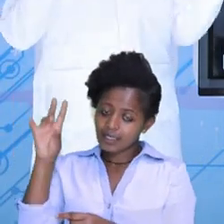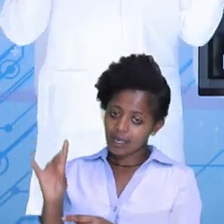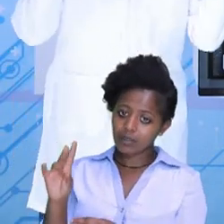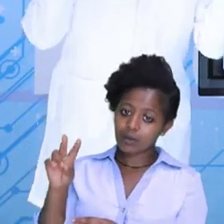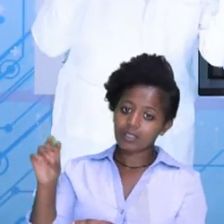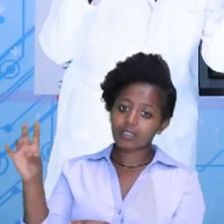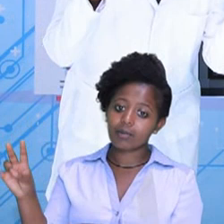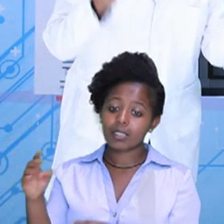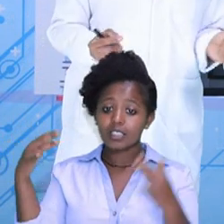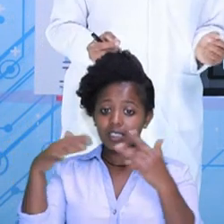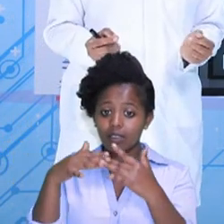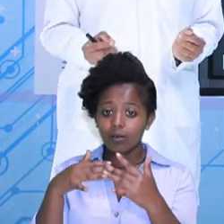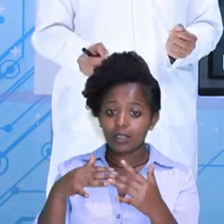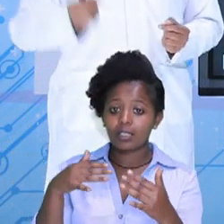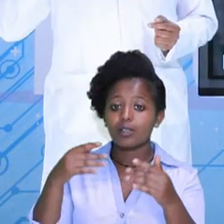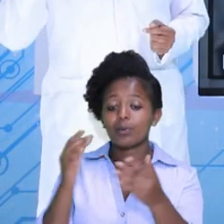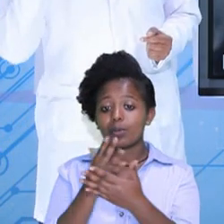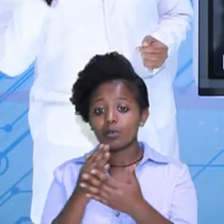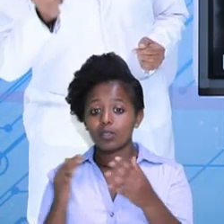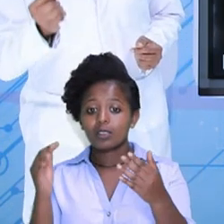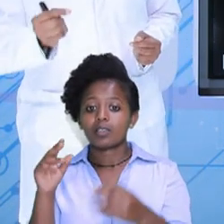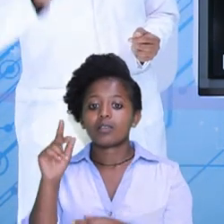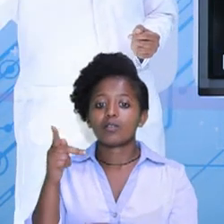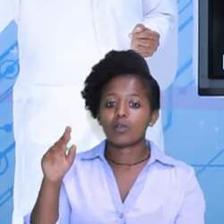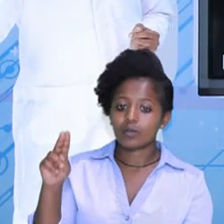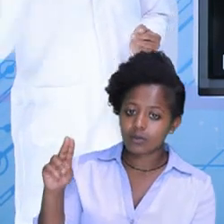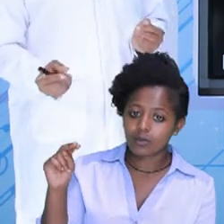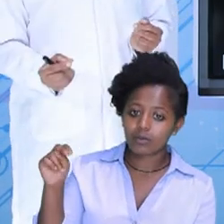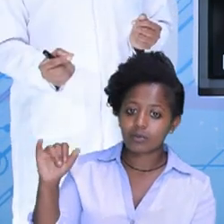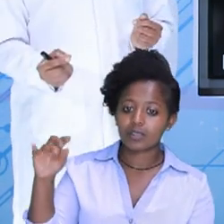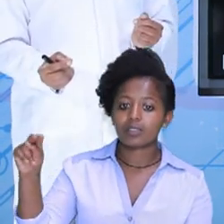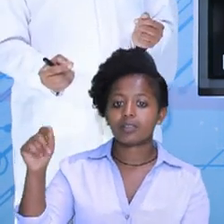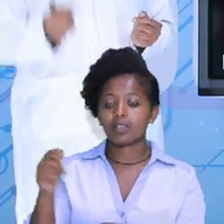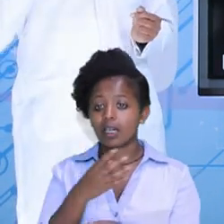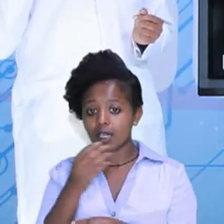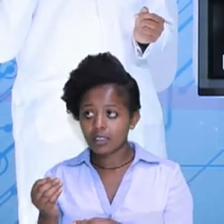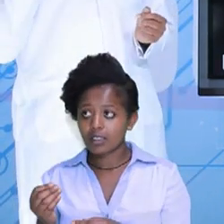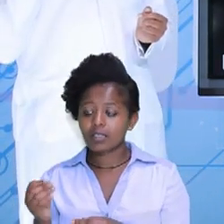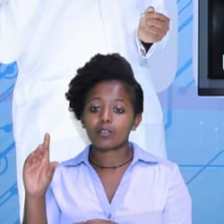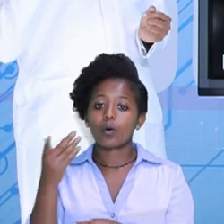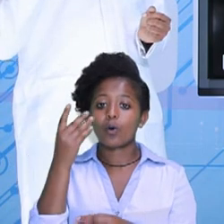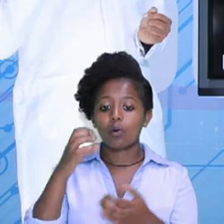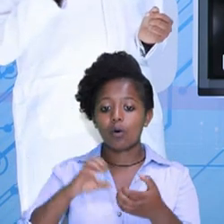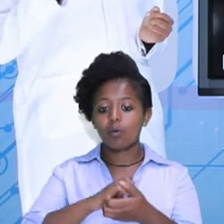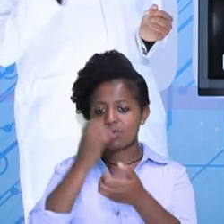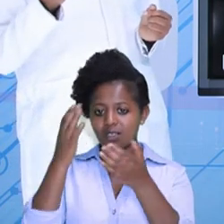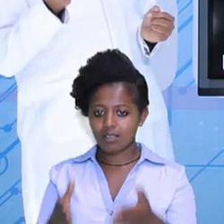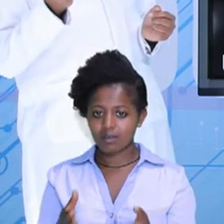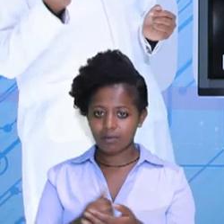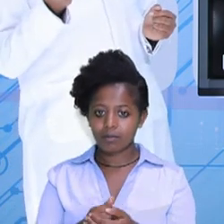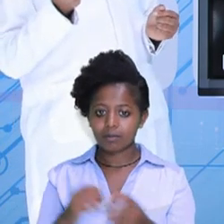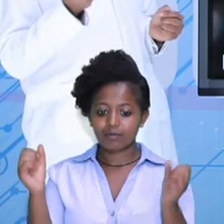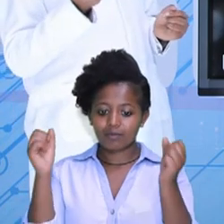1927, the war was started between Kuomintang and communists. The Kuomintang was